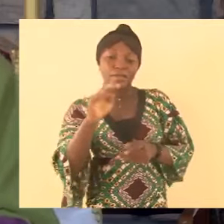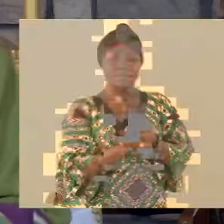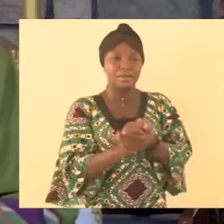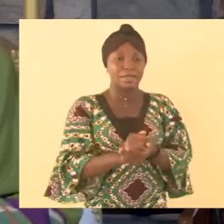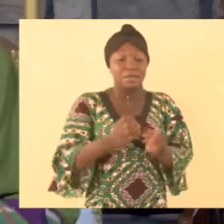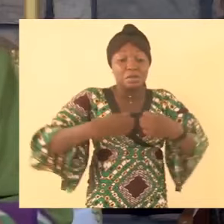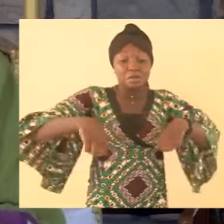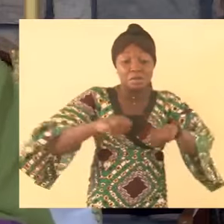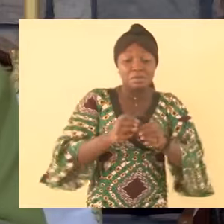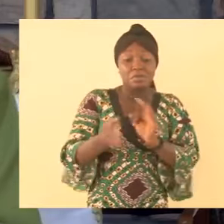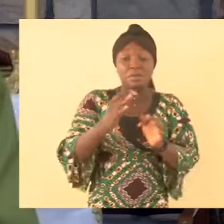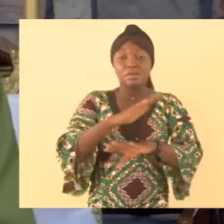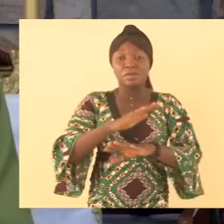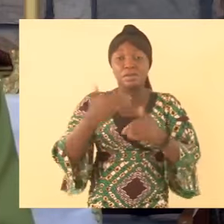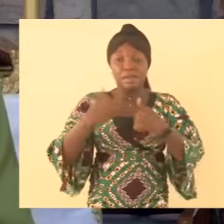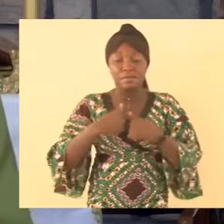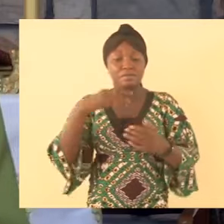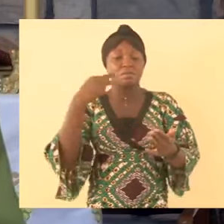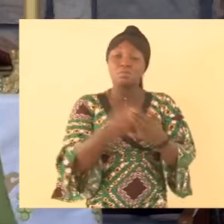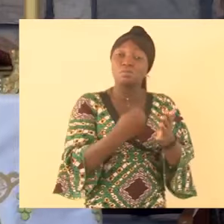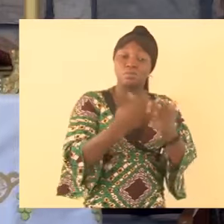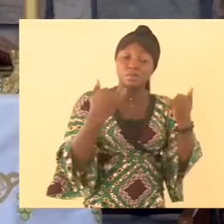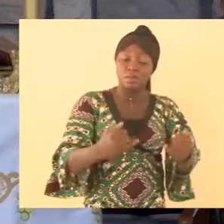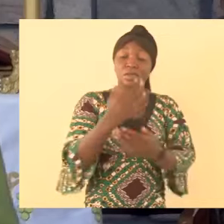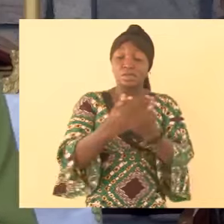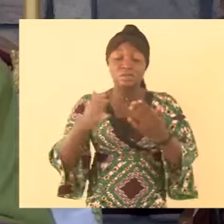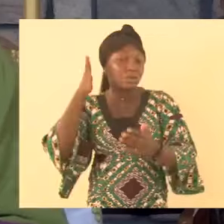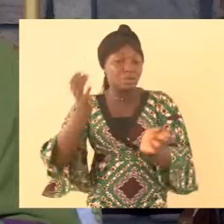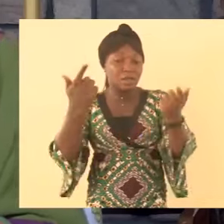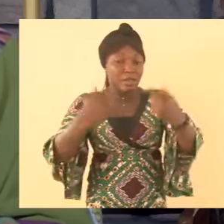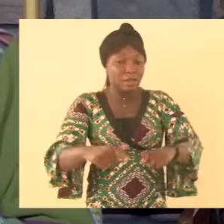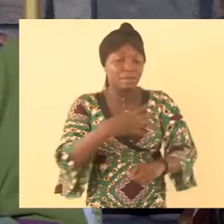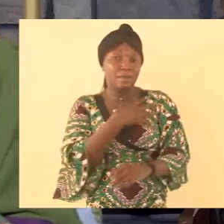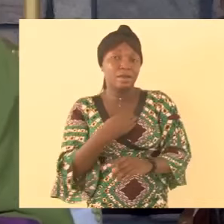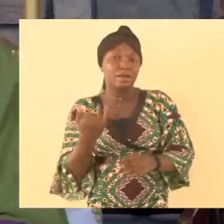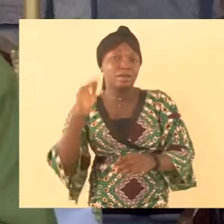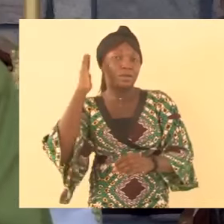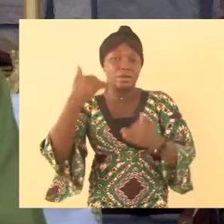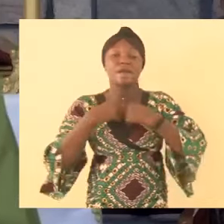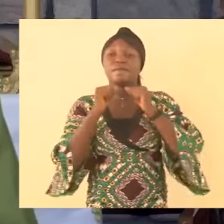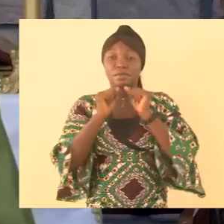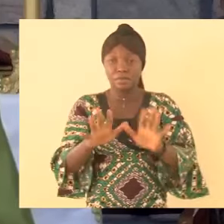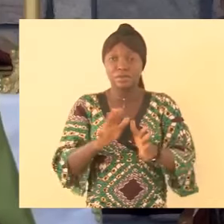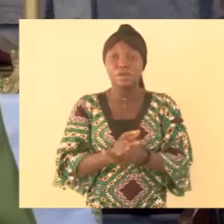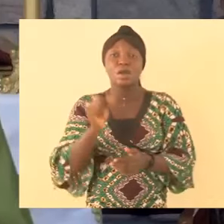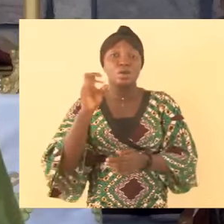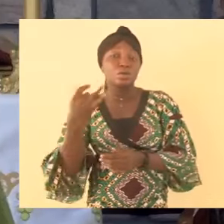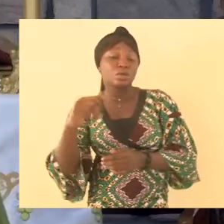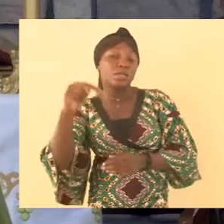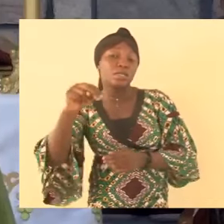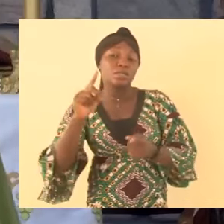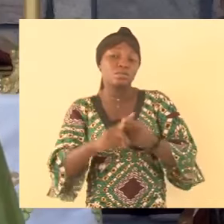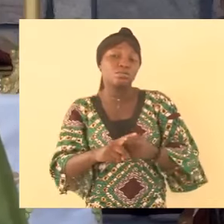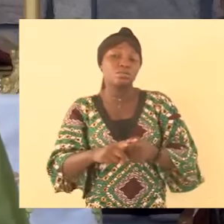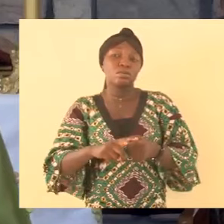them that even though they are in millions now, that something is going to happen and they will have nothing. So they